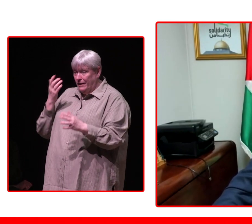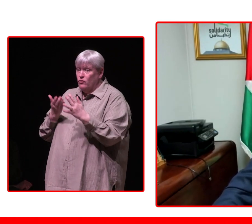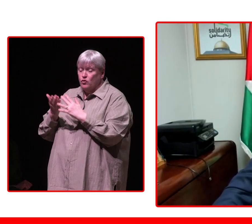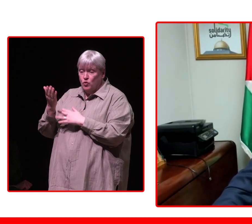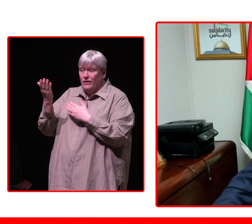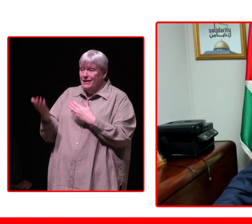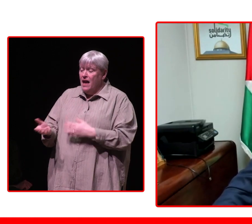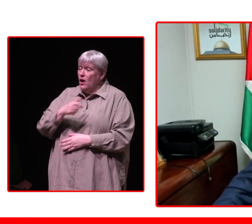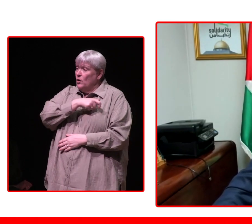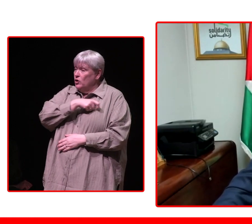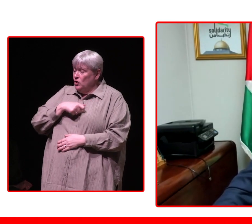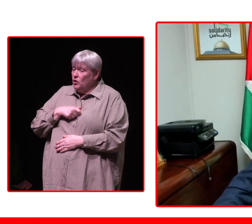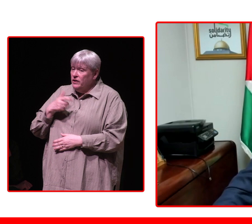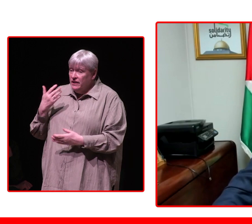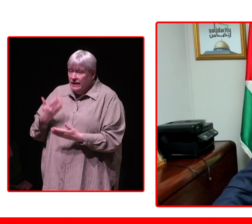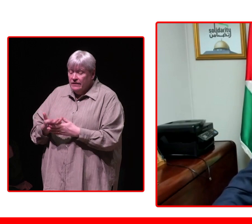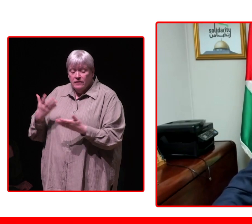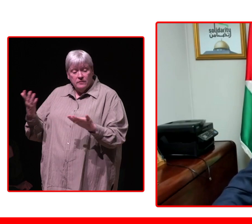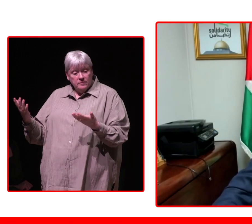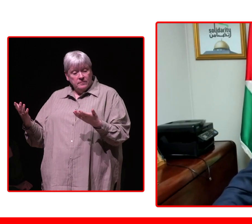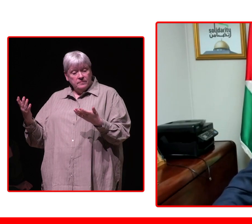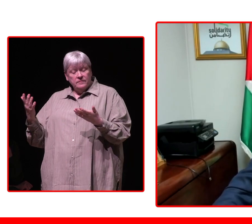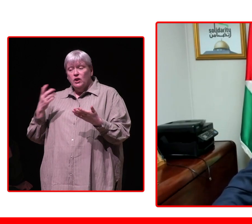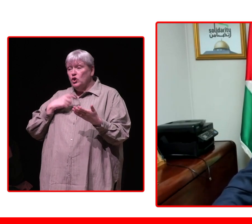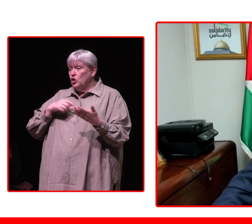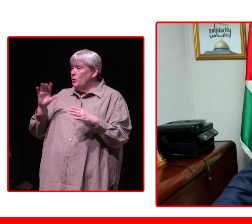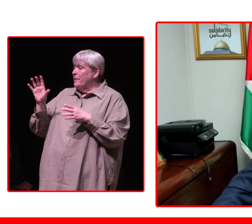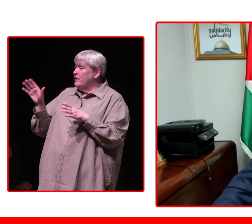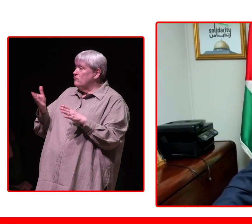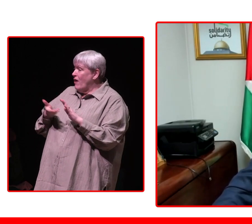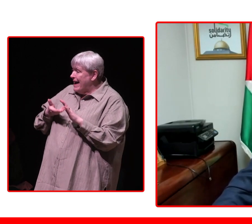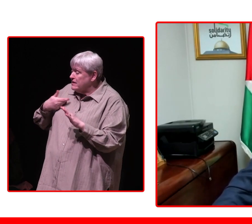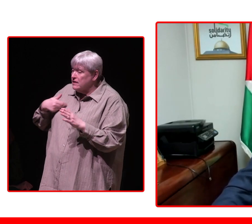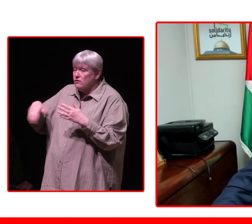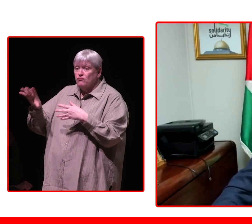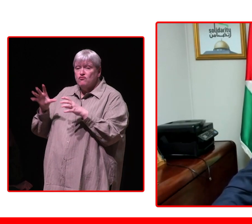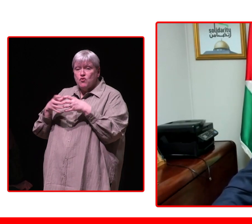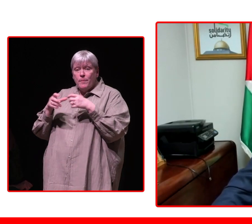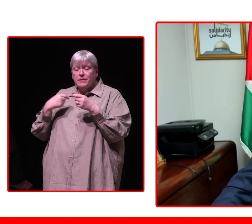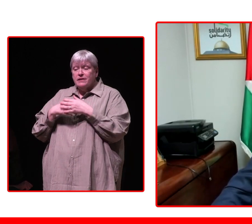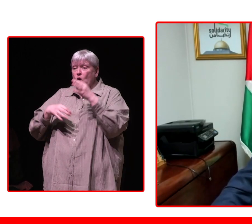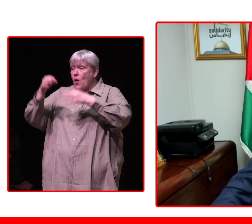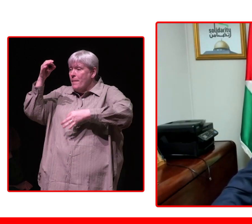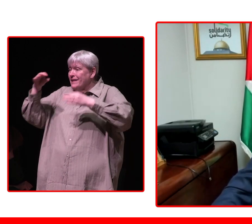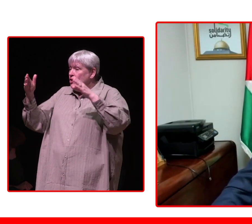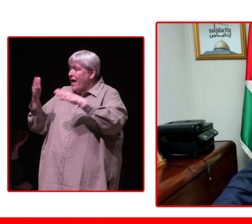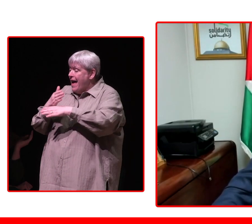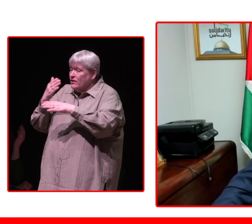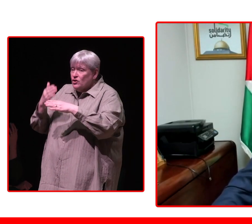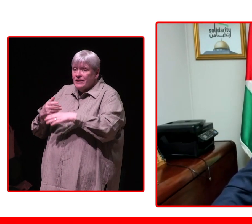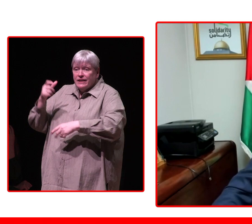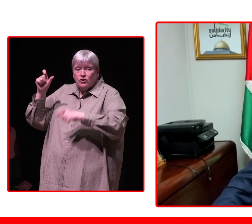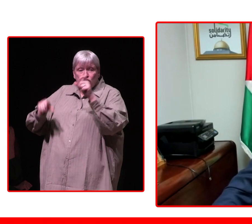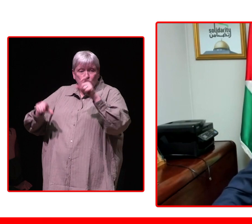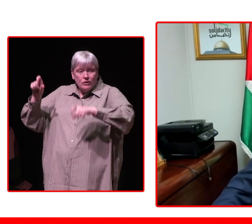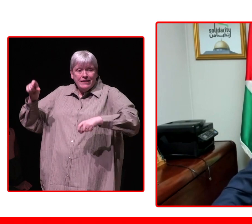unions, the ordinary citizens, the human rights groups, the political activists, students, and young people everywhere.